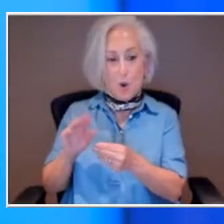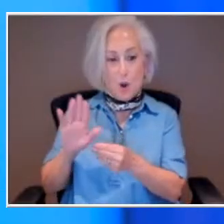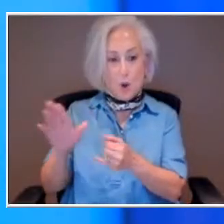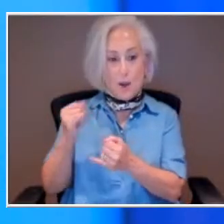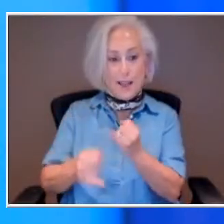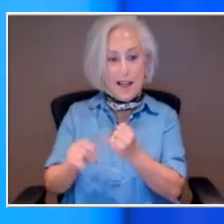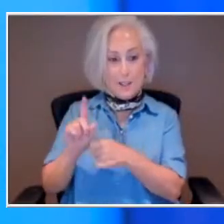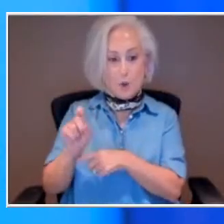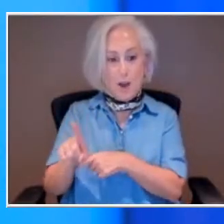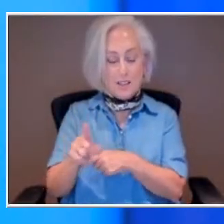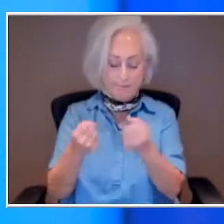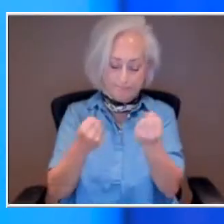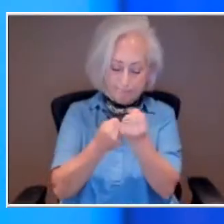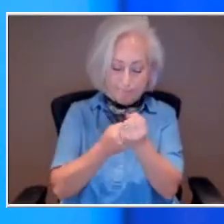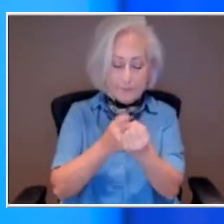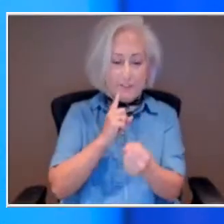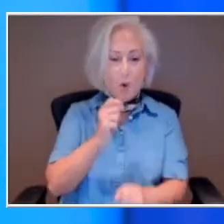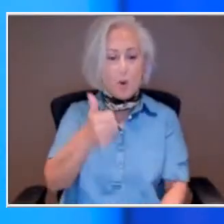own advocate.